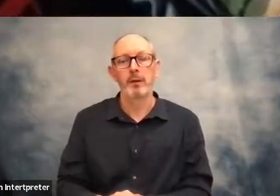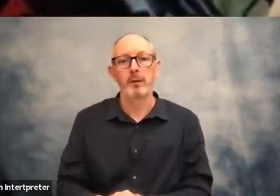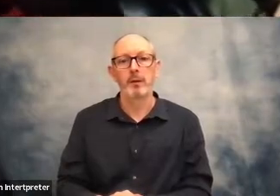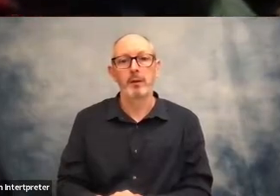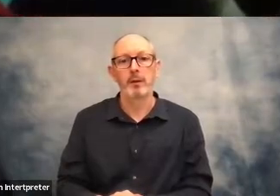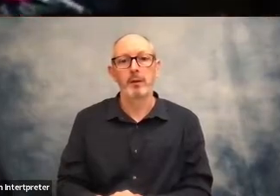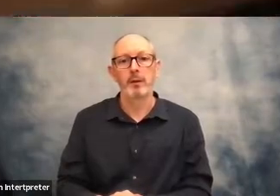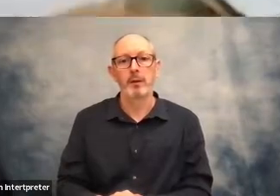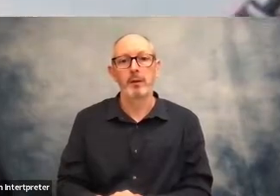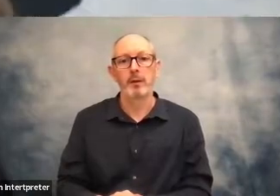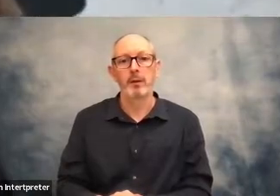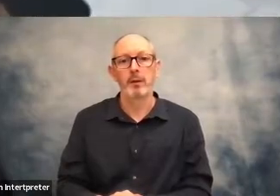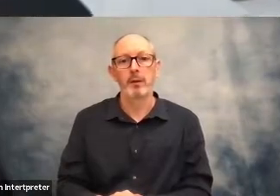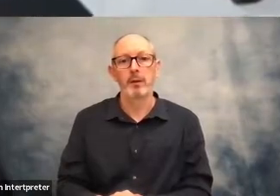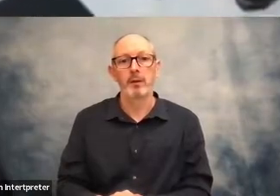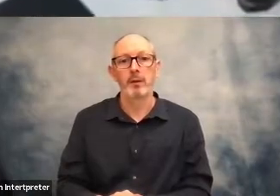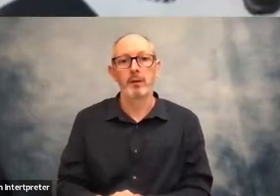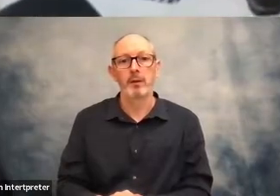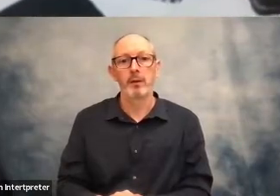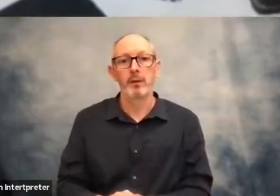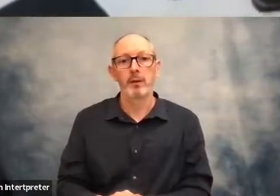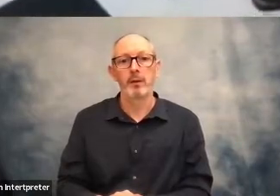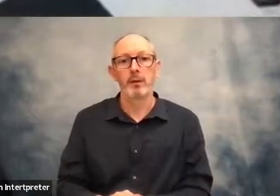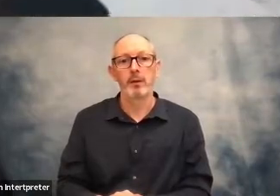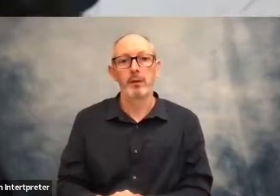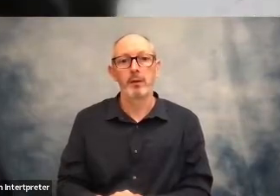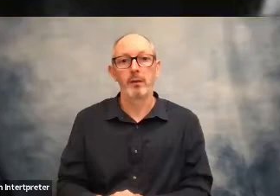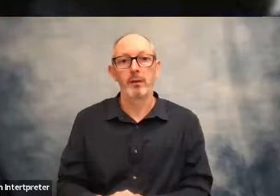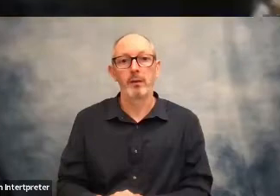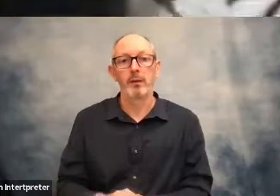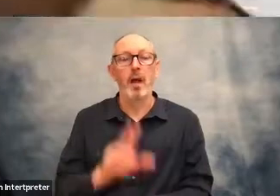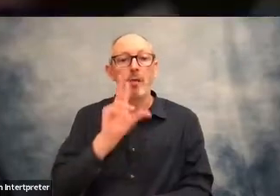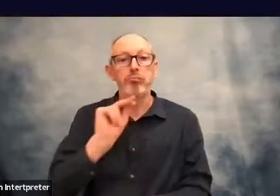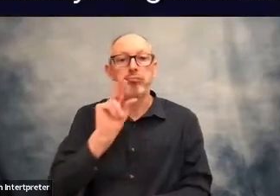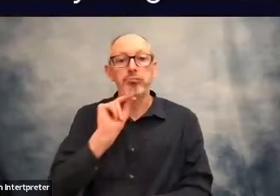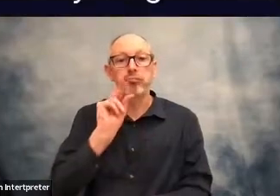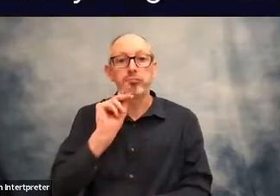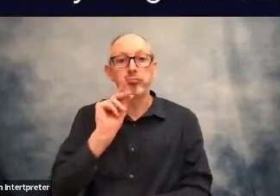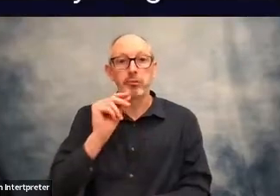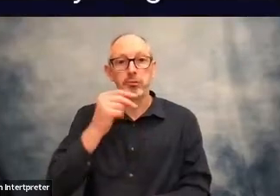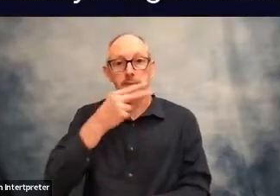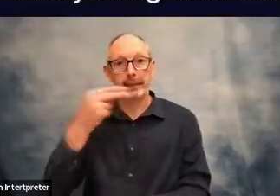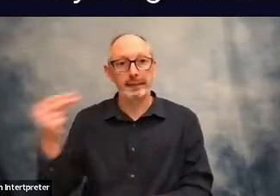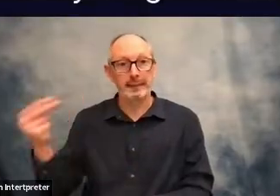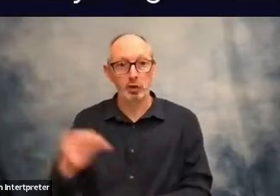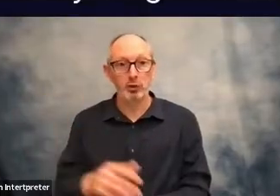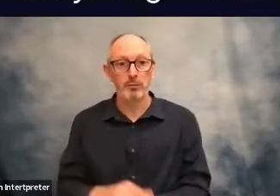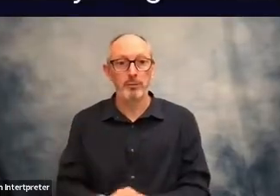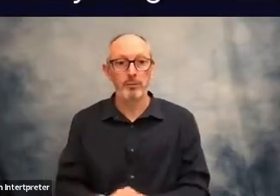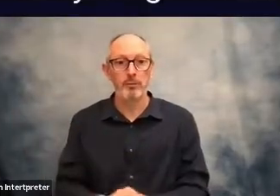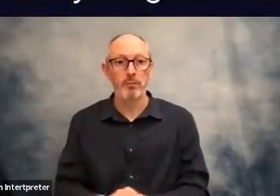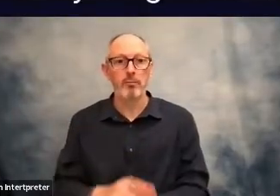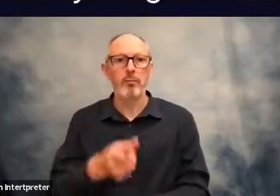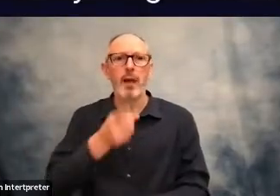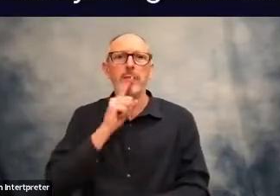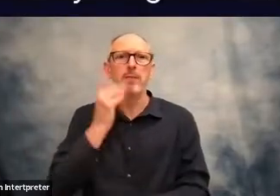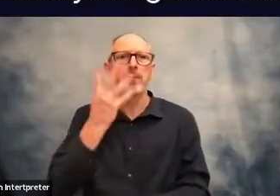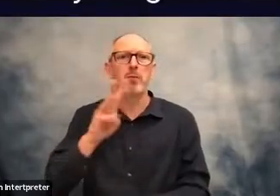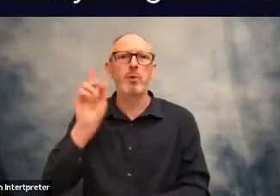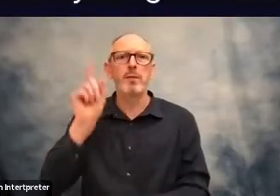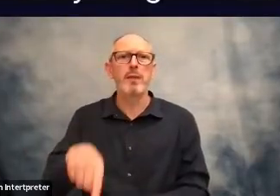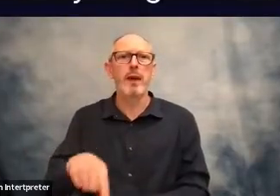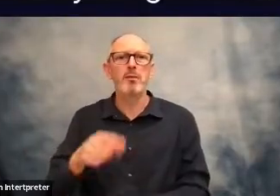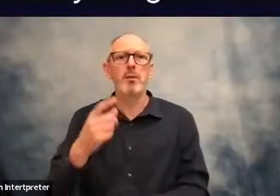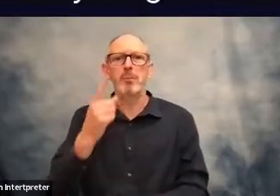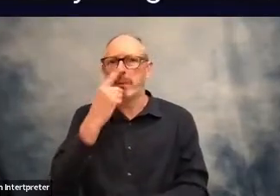Nag-unsa ka, Gabe? Hindi mo ogra naman sis. Kaon ka? 140,000 Australians with aphasia understand